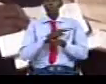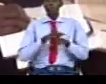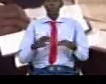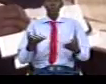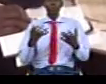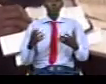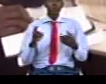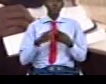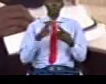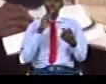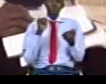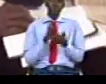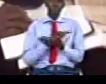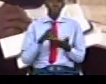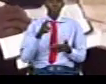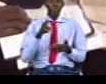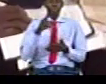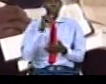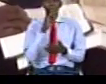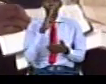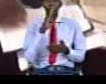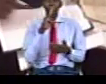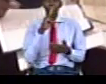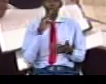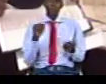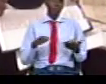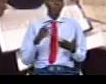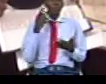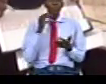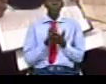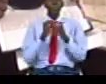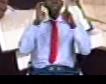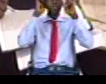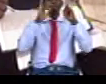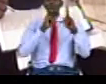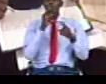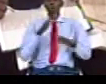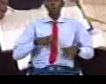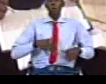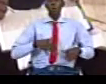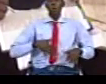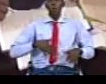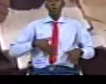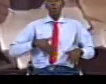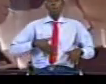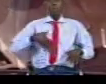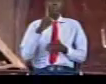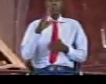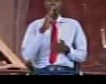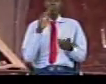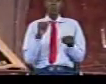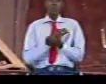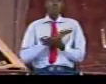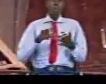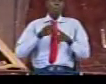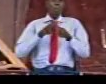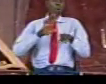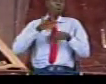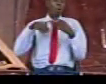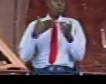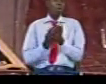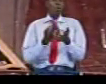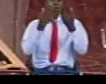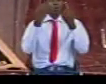perish. But you see, it says it's not willing that any should perish, but that all should come to